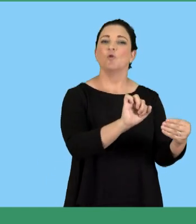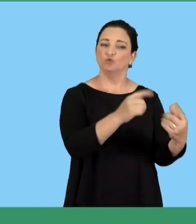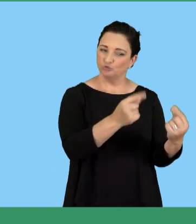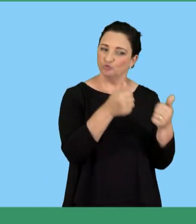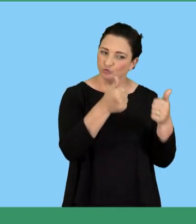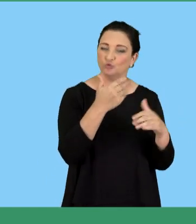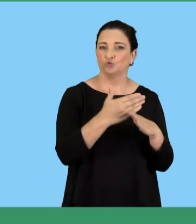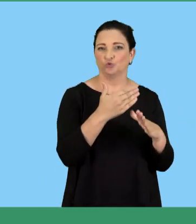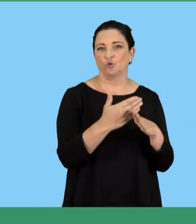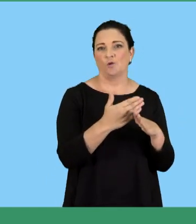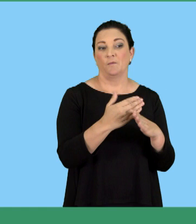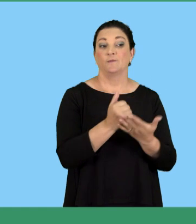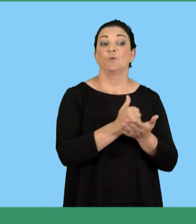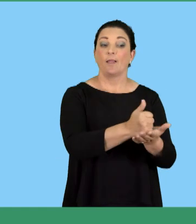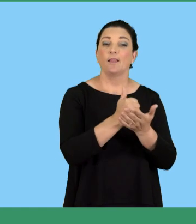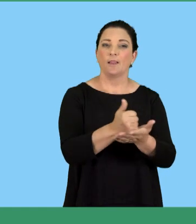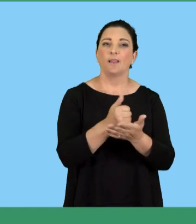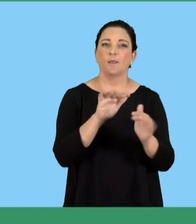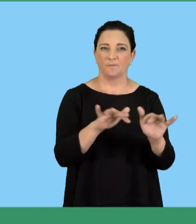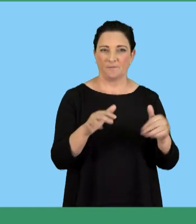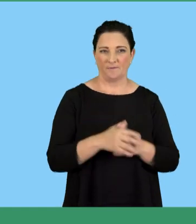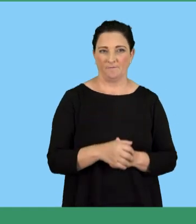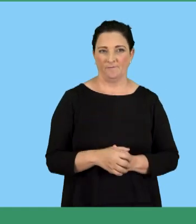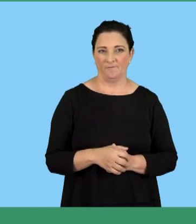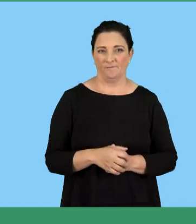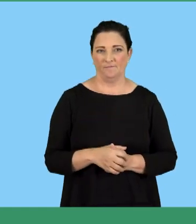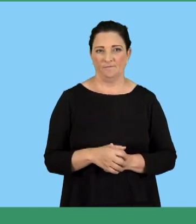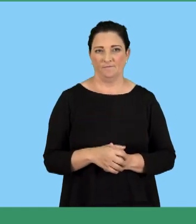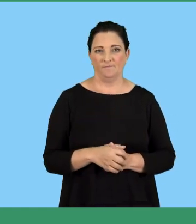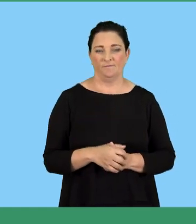charitable contributions to the